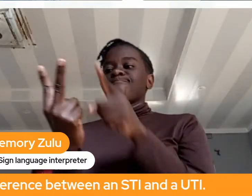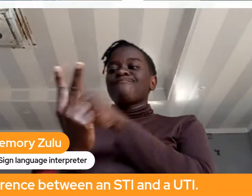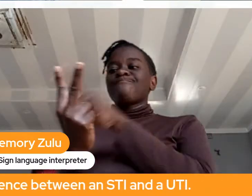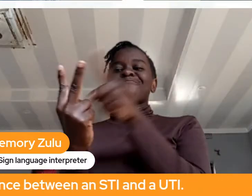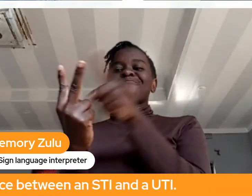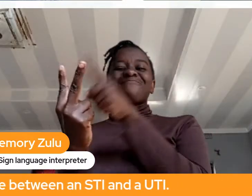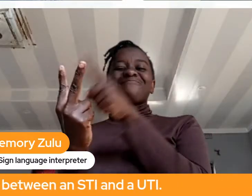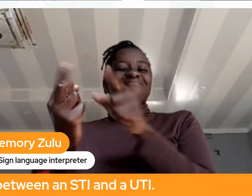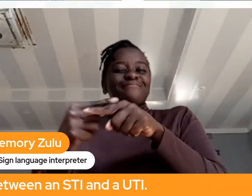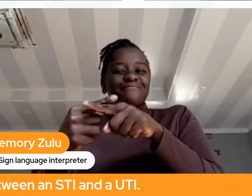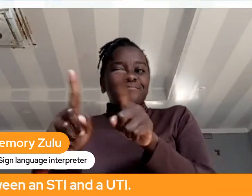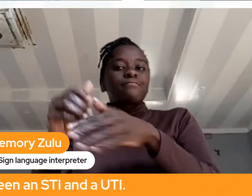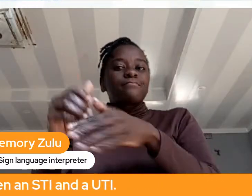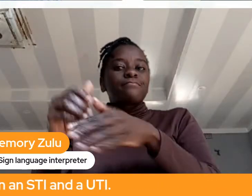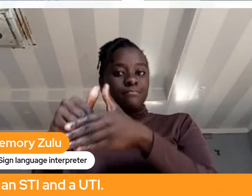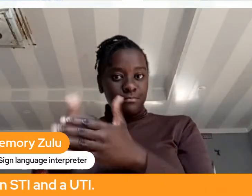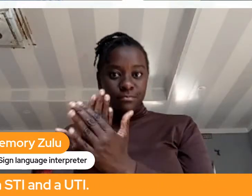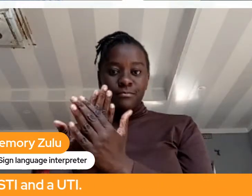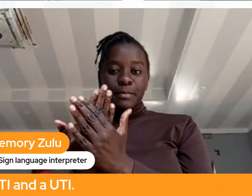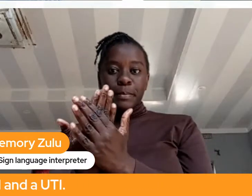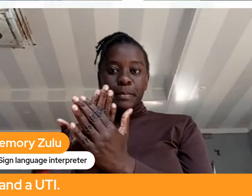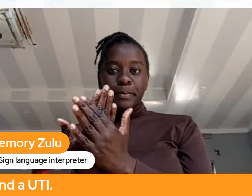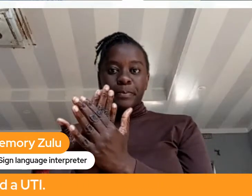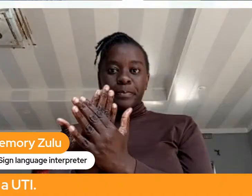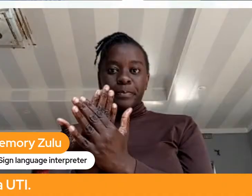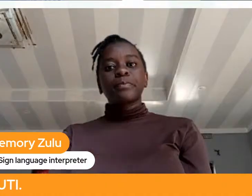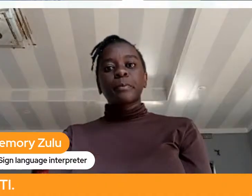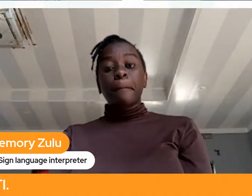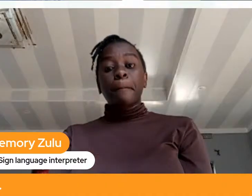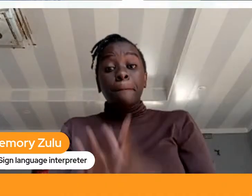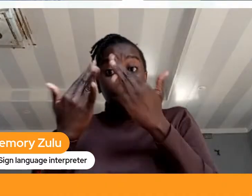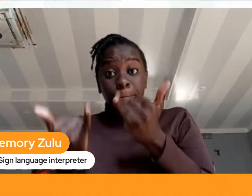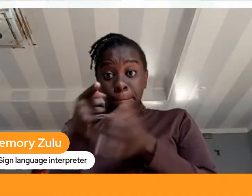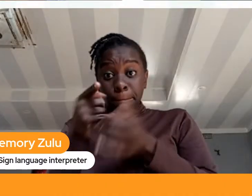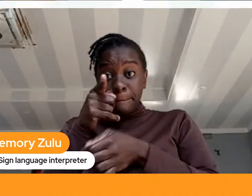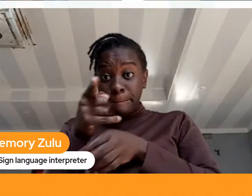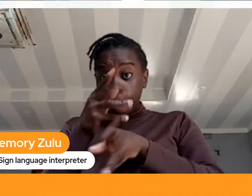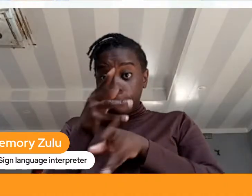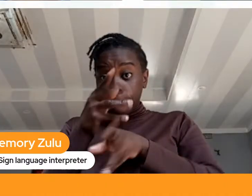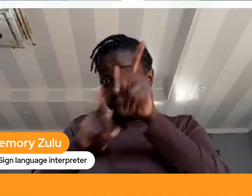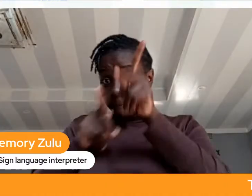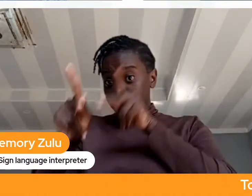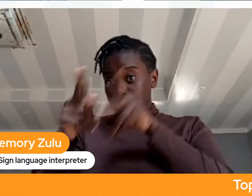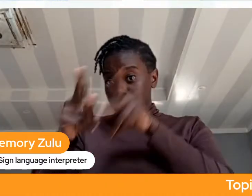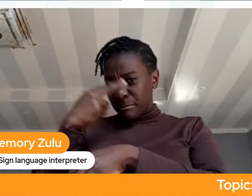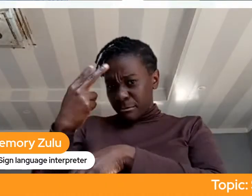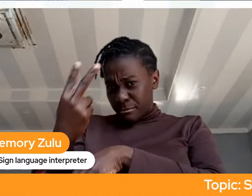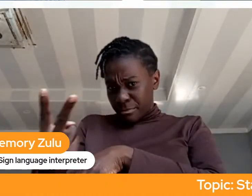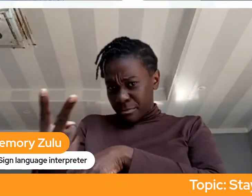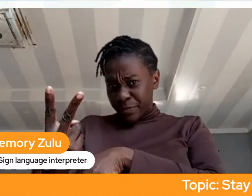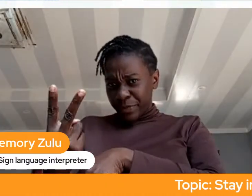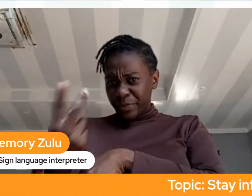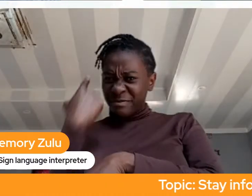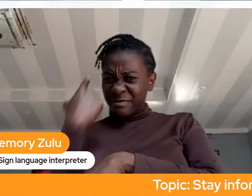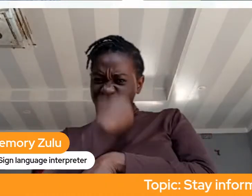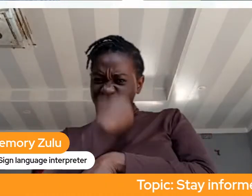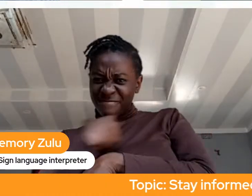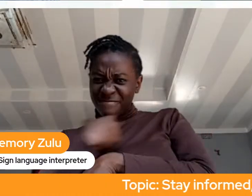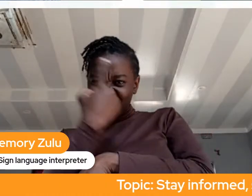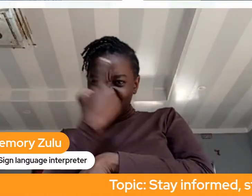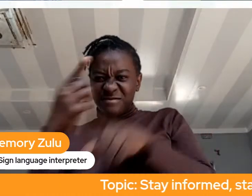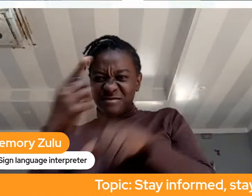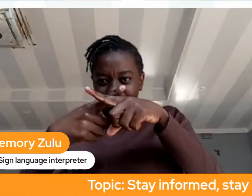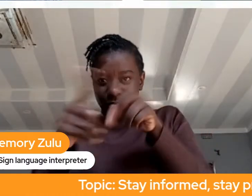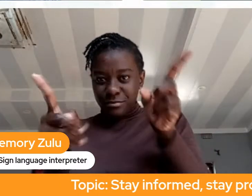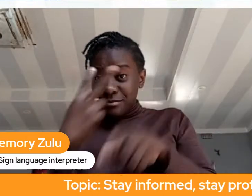all seen what exactly is happening on the screen, as we have a different face today, a face that is going to help us